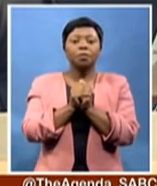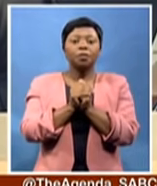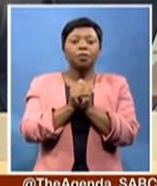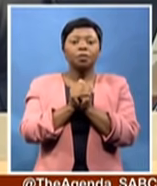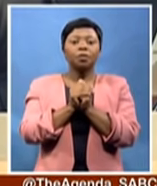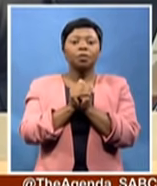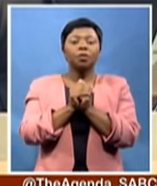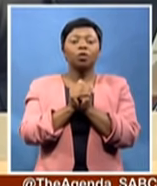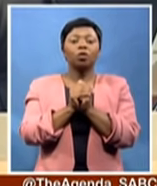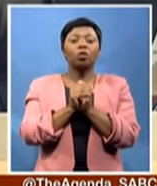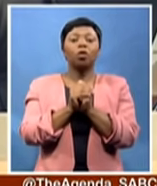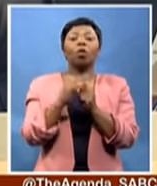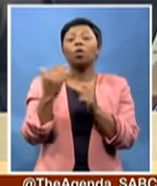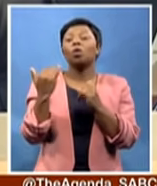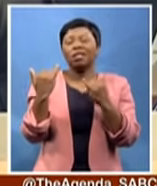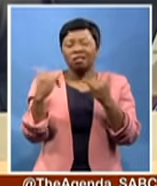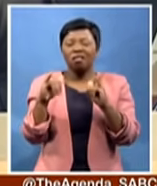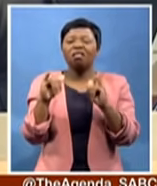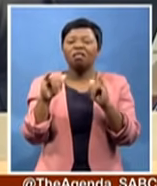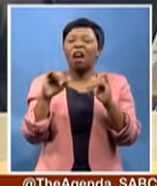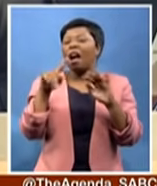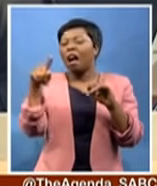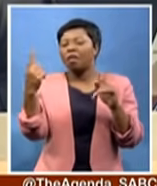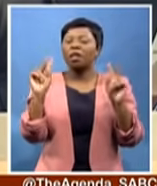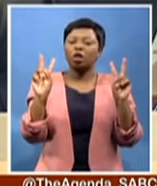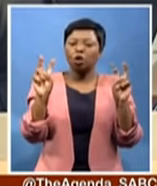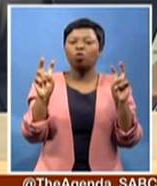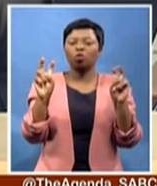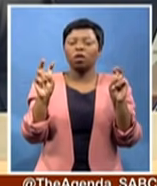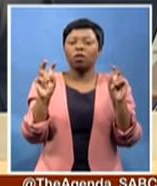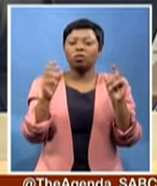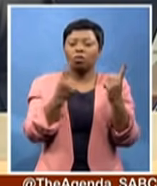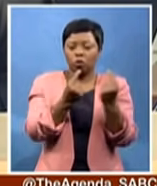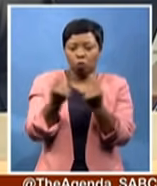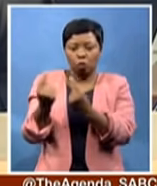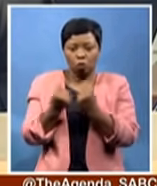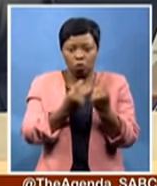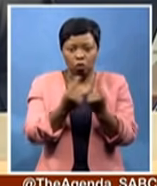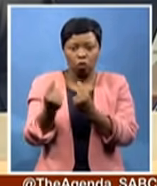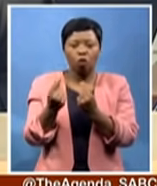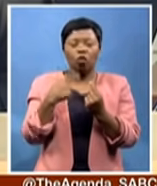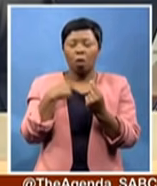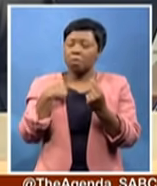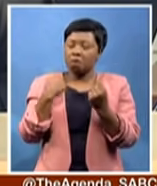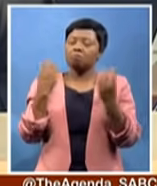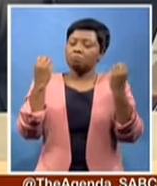I said I would be appearing before the Commission. And his reaction